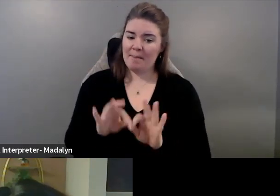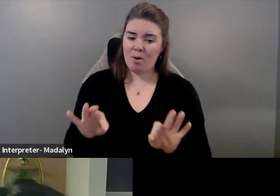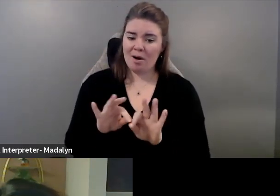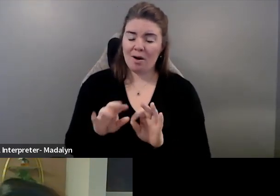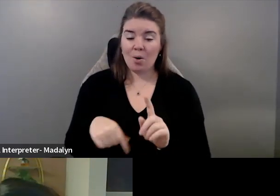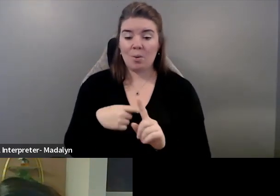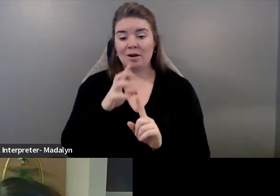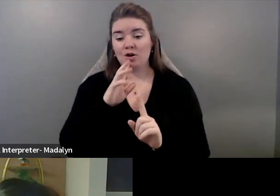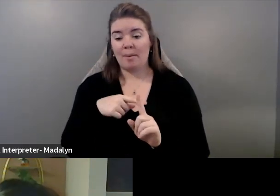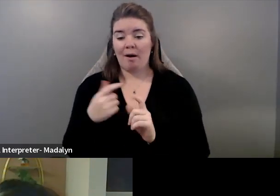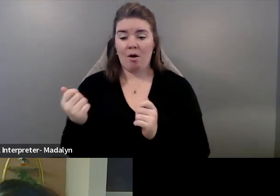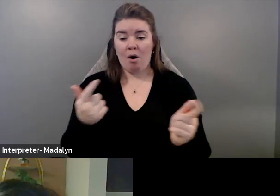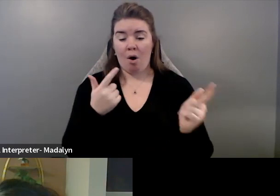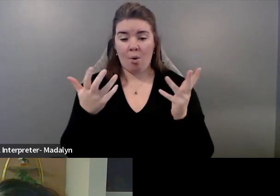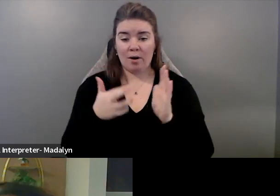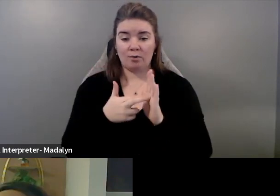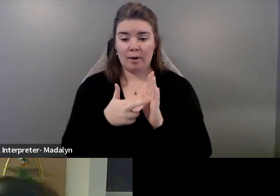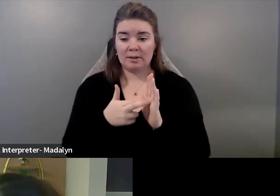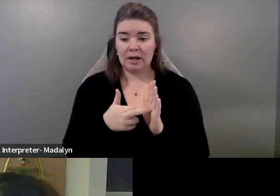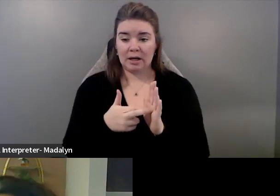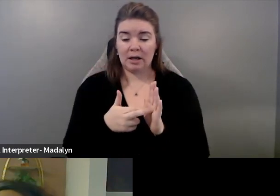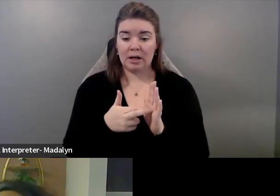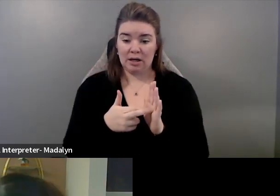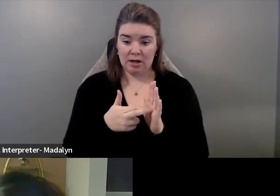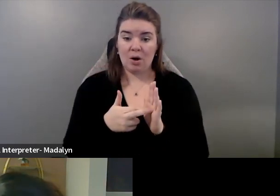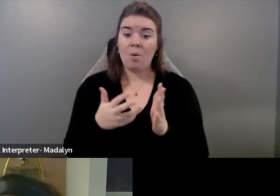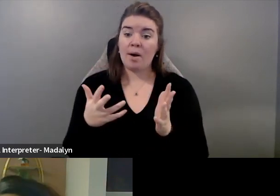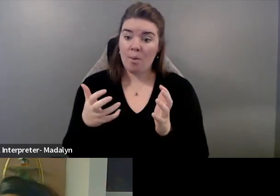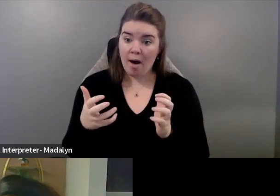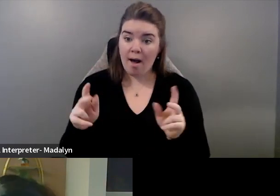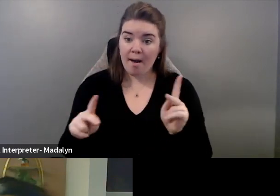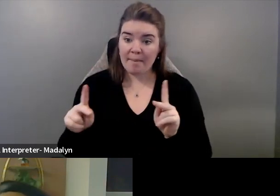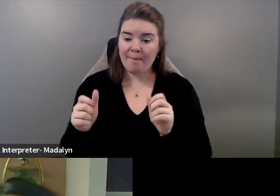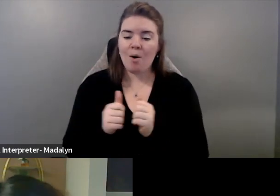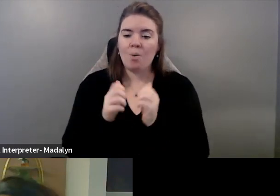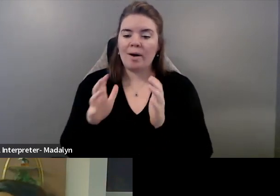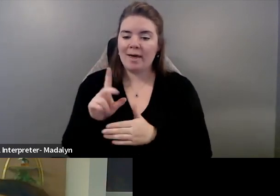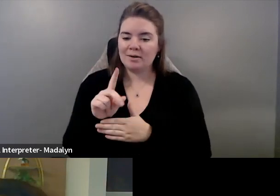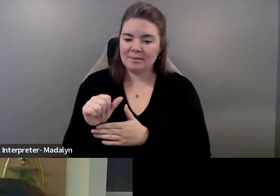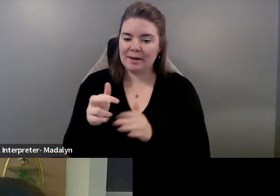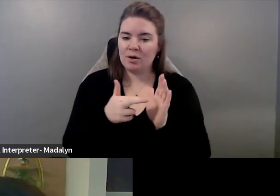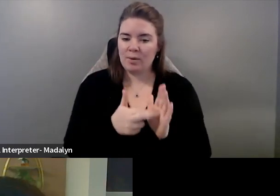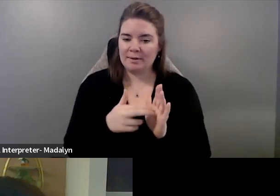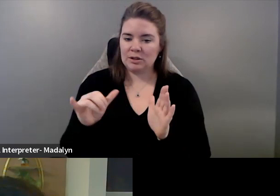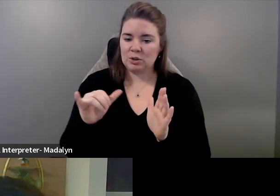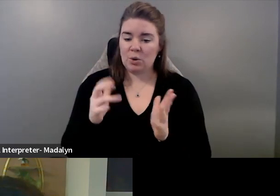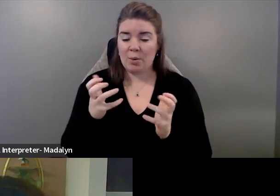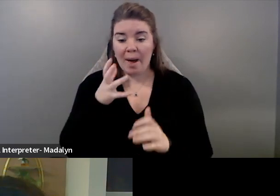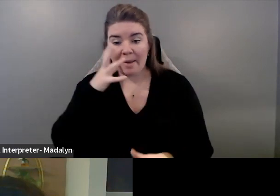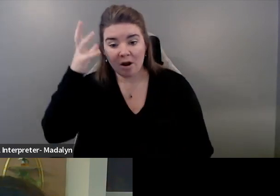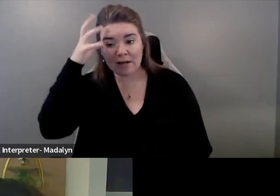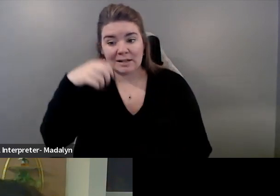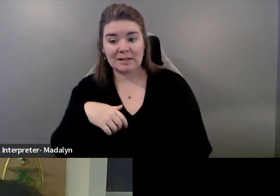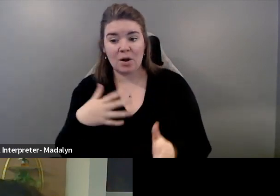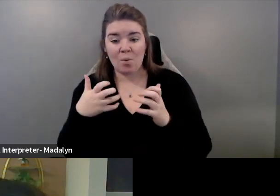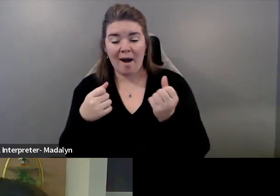want everyone represented, we want folks without disabilities represented Parents, as well. yeah. We want the parents, we want the advocates,